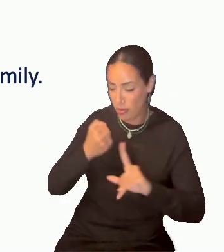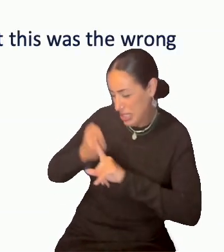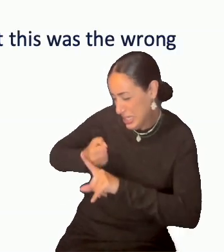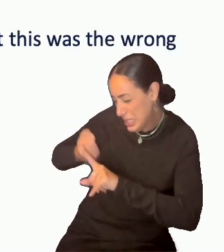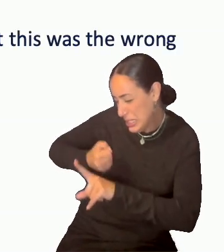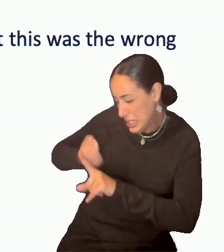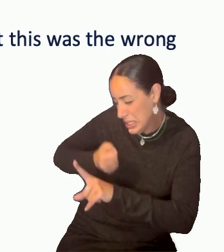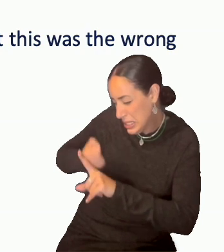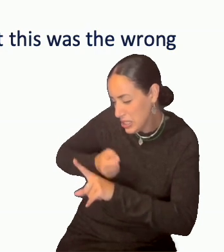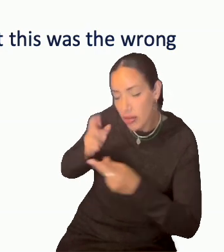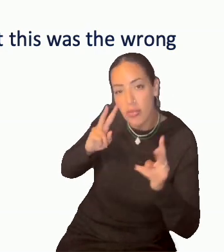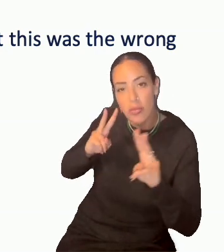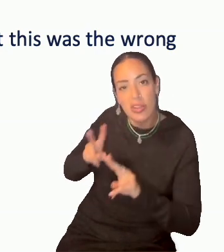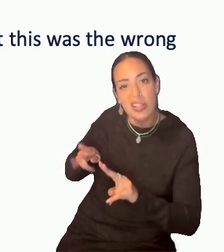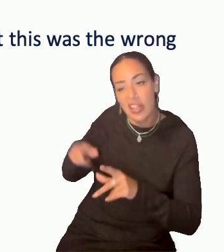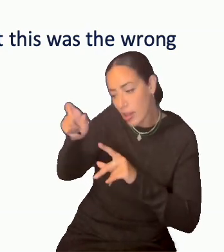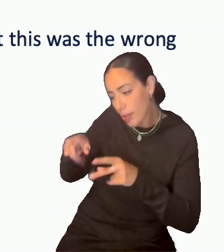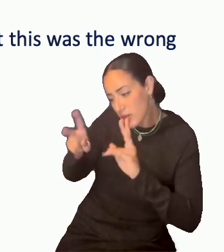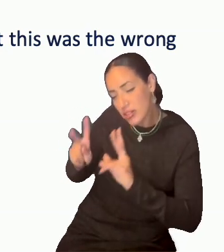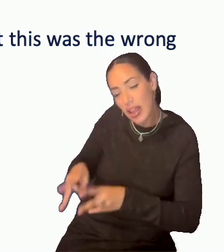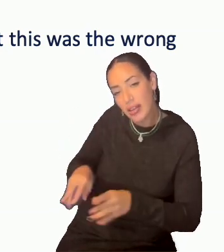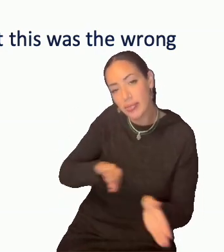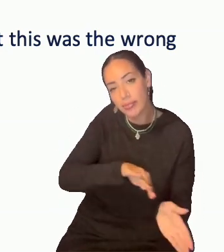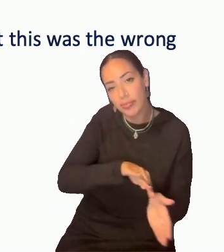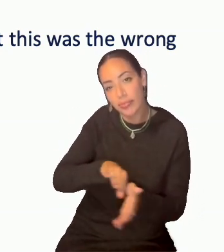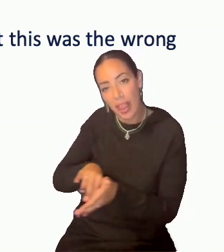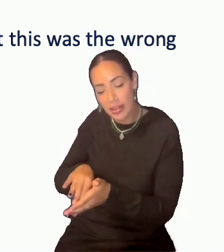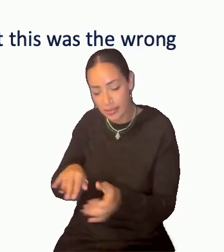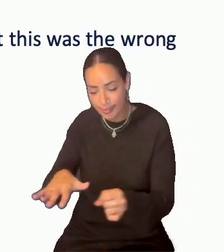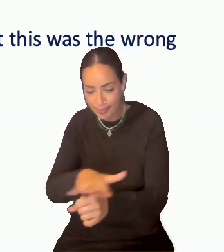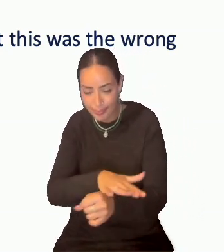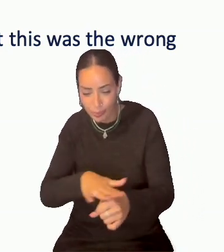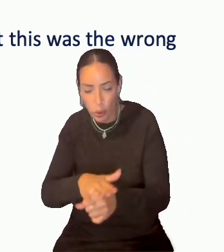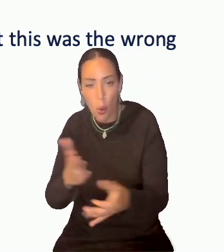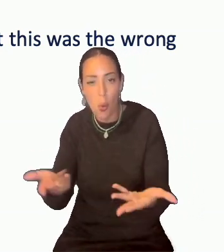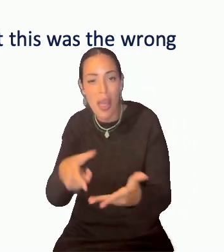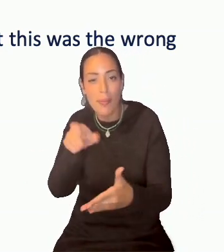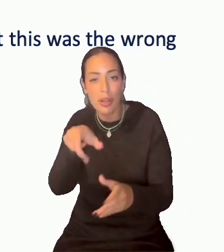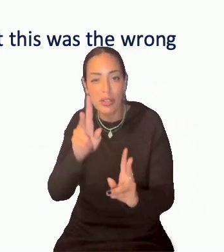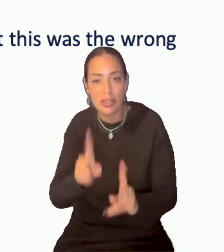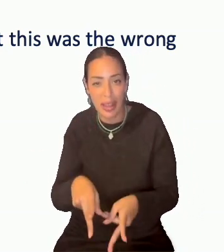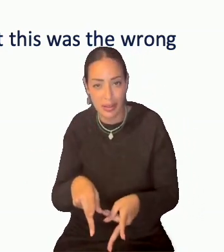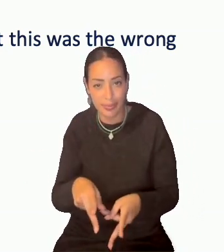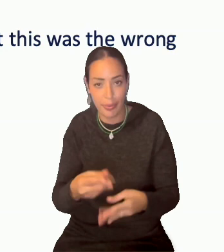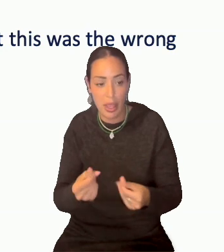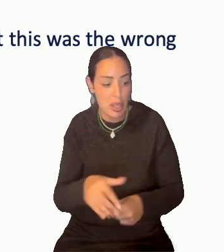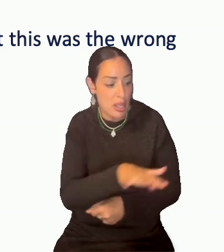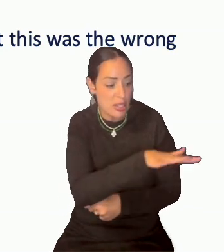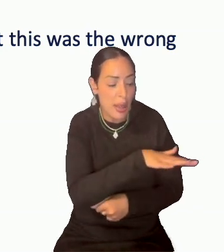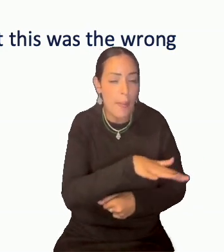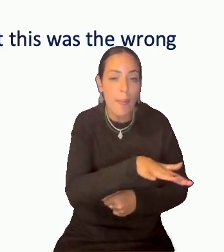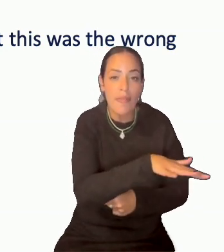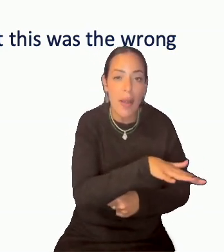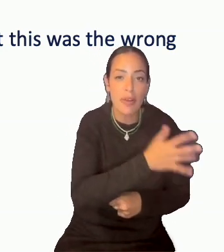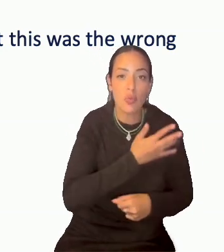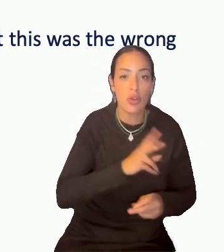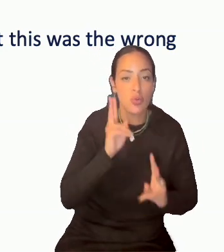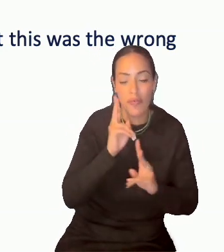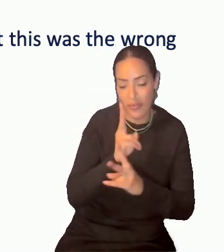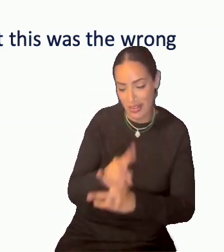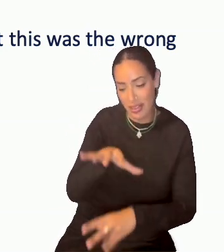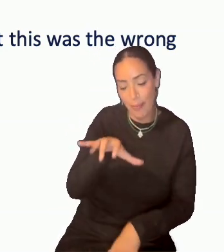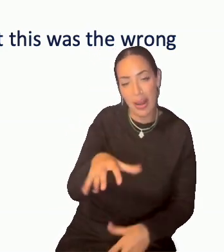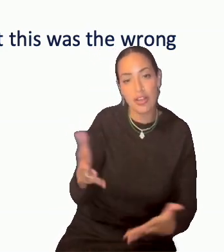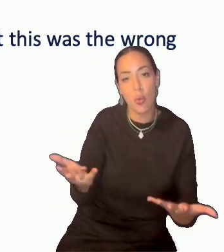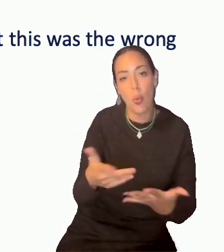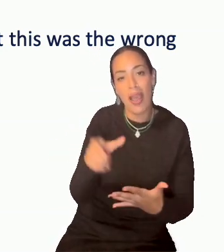so. Attending the scene. Depending on the circumstances of the death, some bereaved families may also wish to visit the